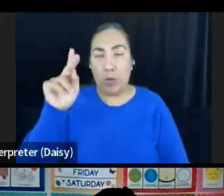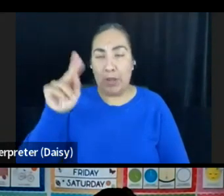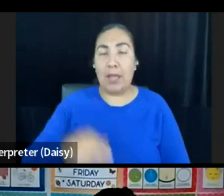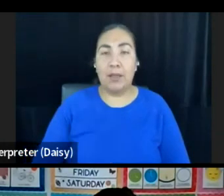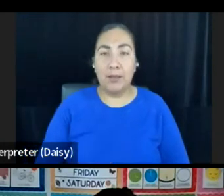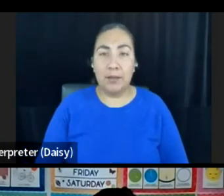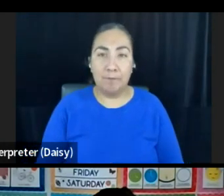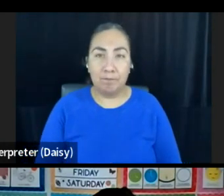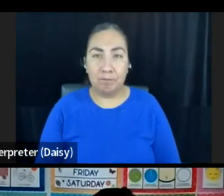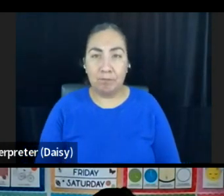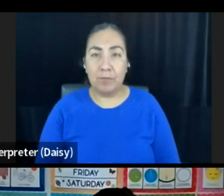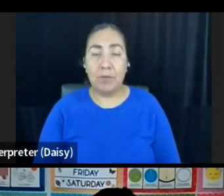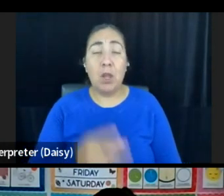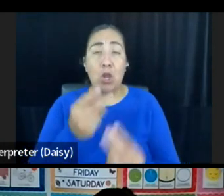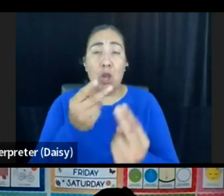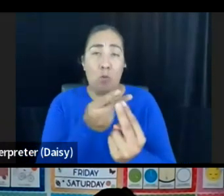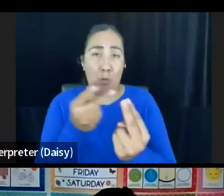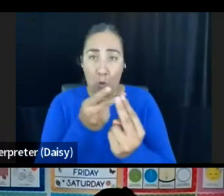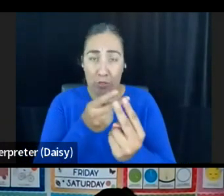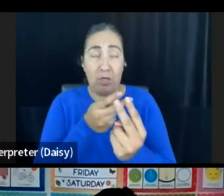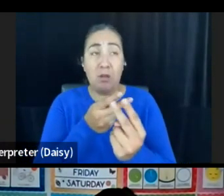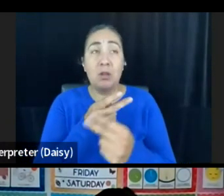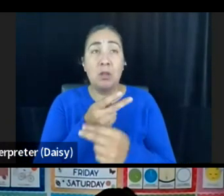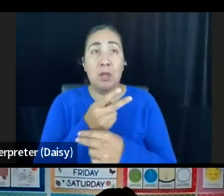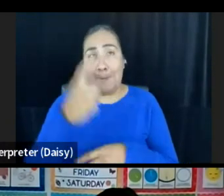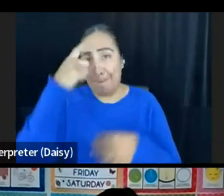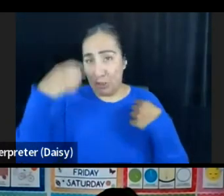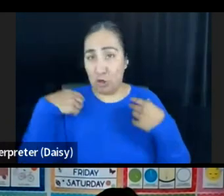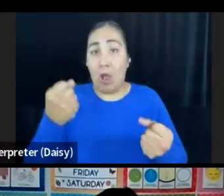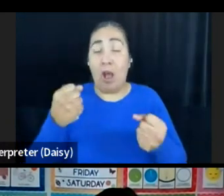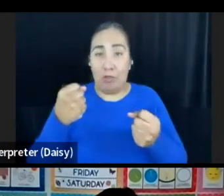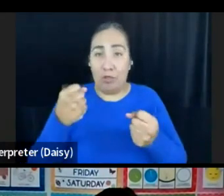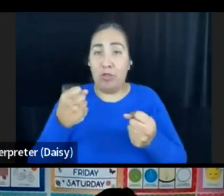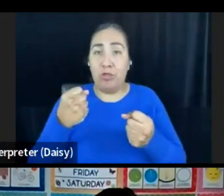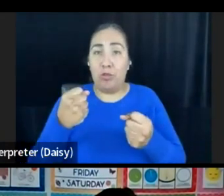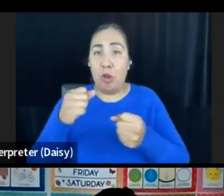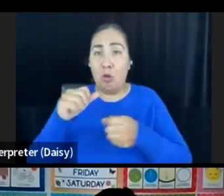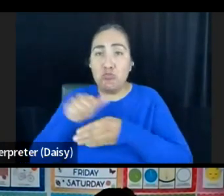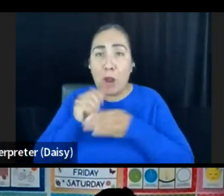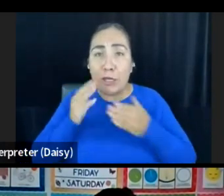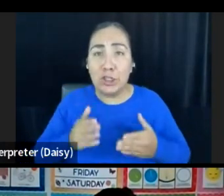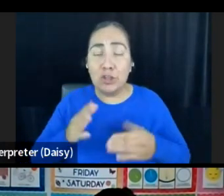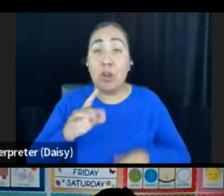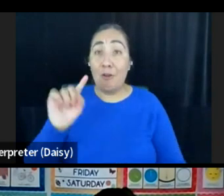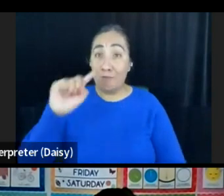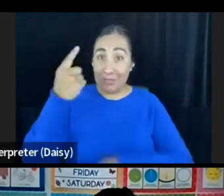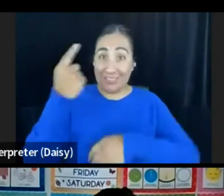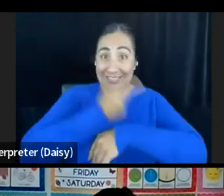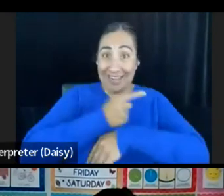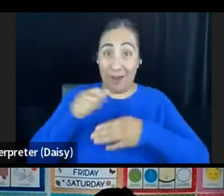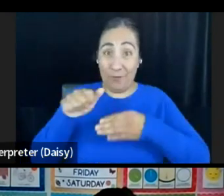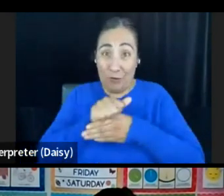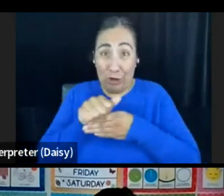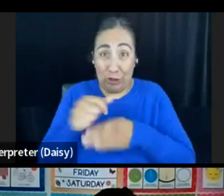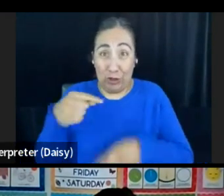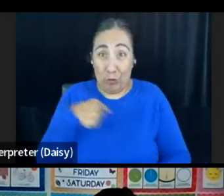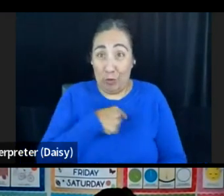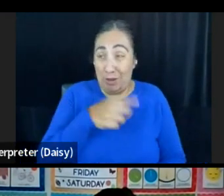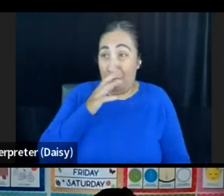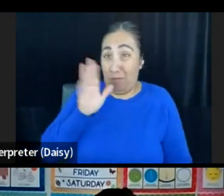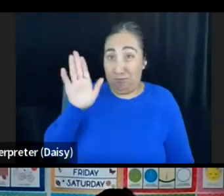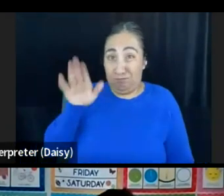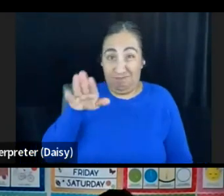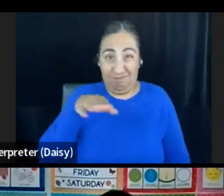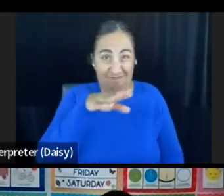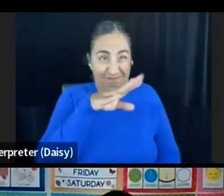are both mental health practitioners. And we, on the first day of rehearsal, we say, you know, we know that this work can bring